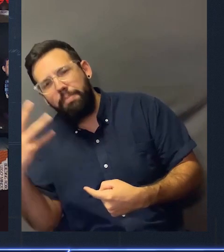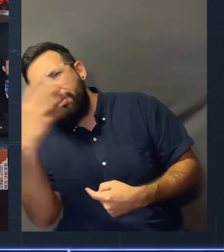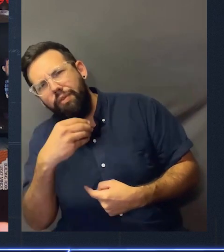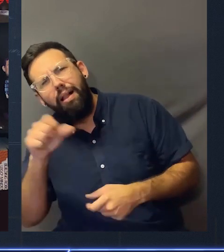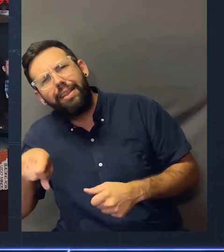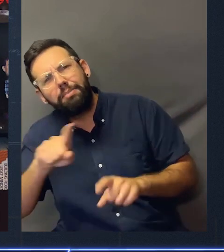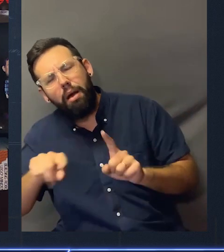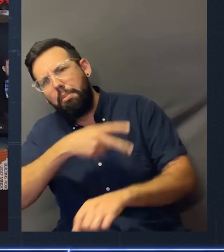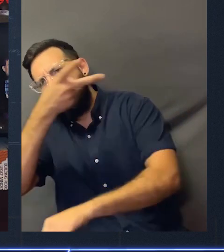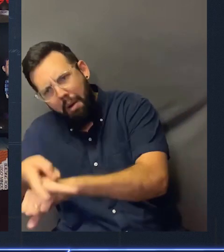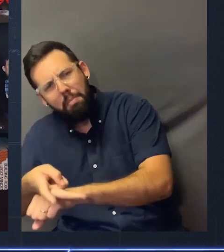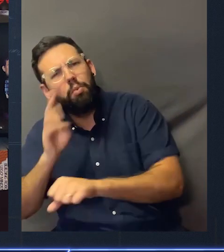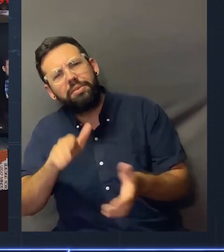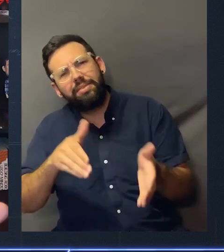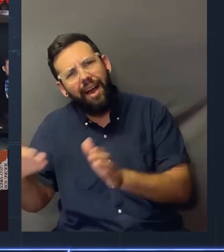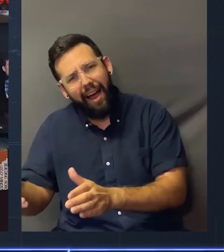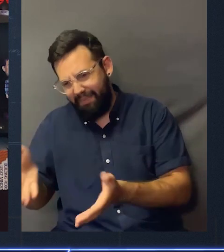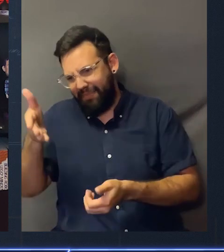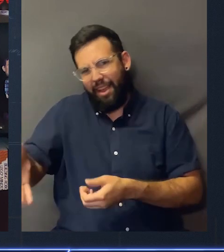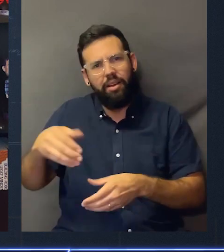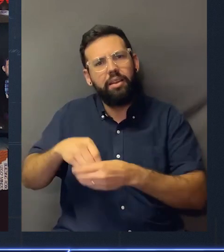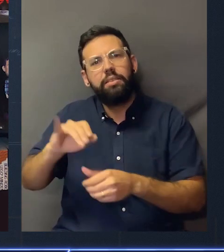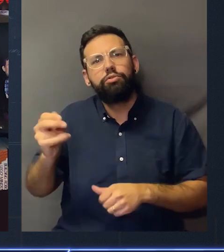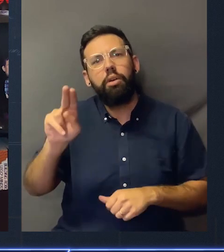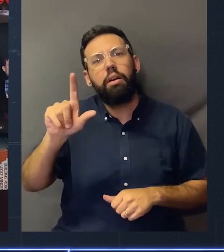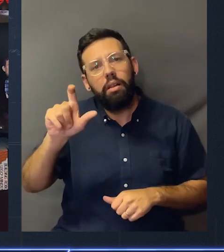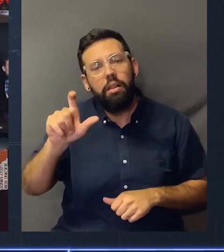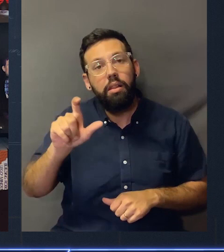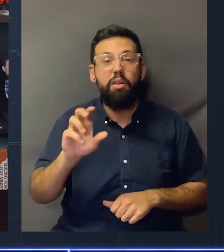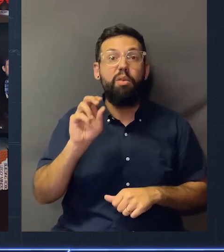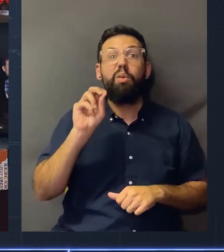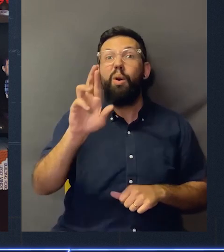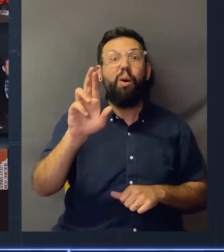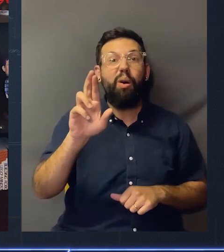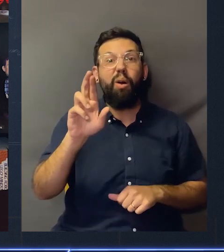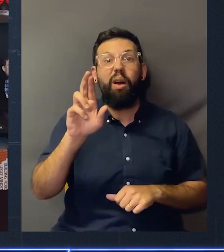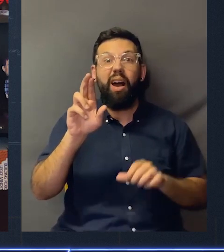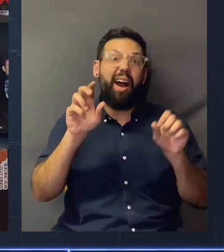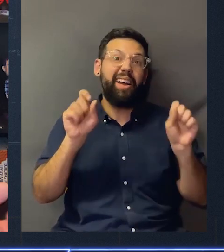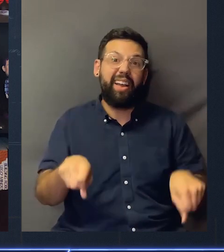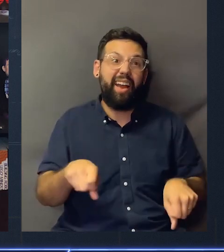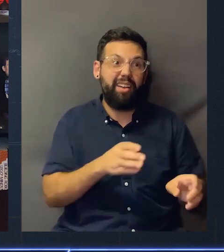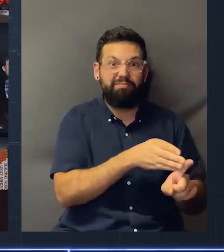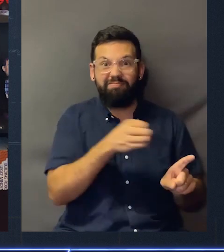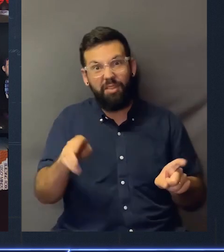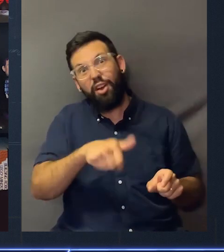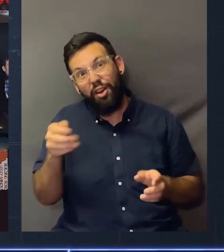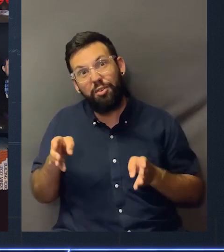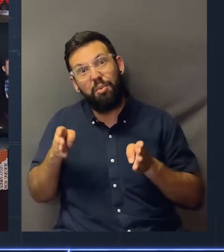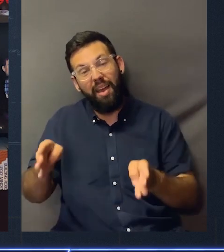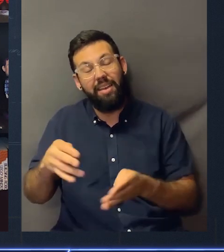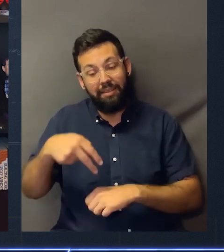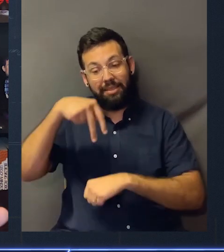like when I hit the bottom, and I'll be in the jungle. Or I can just stay right up there, and ultimately it's going to get dark and